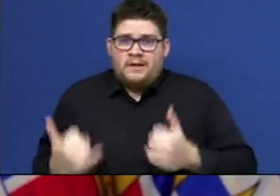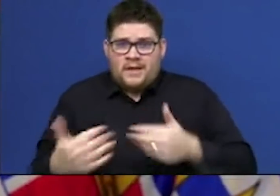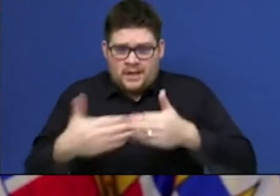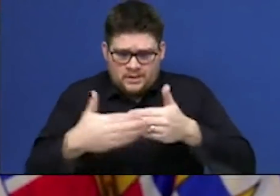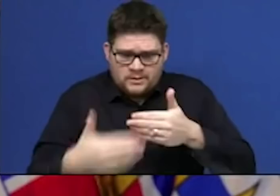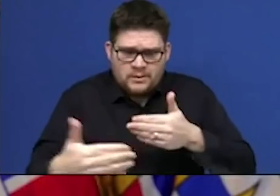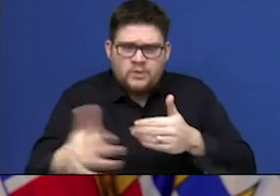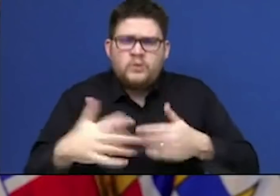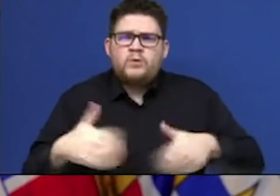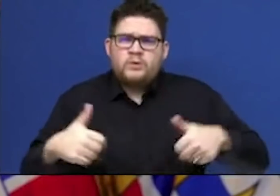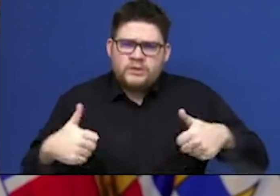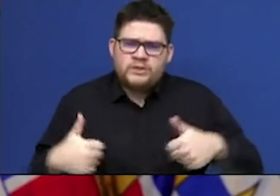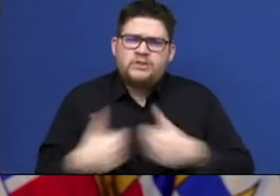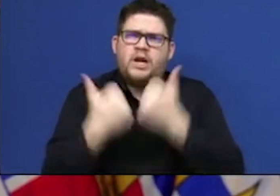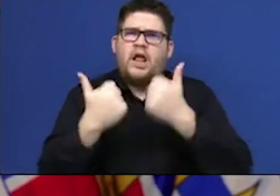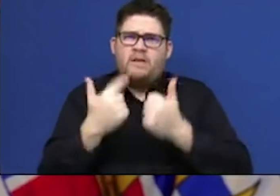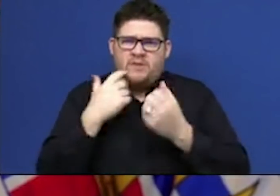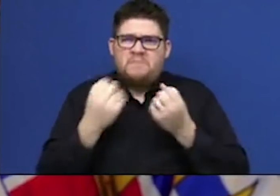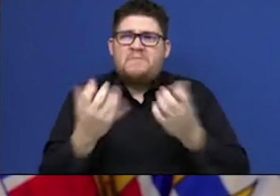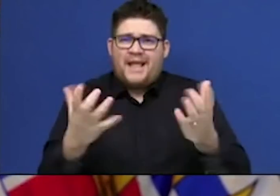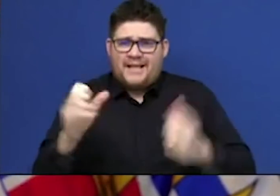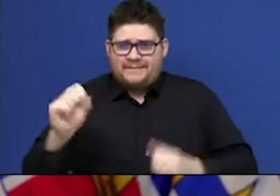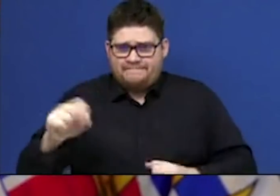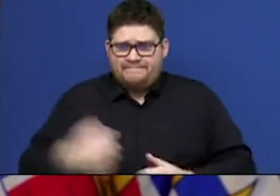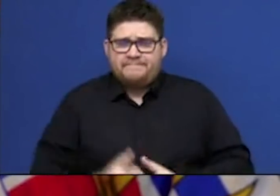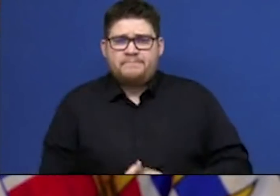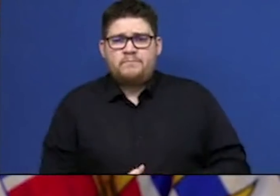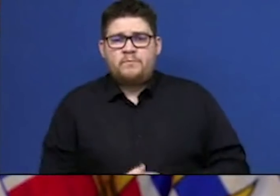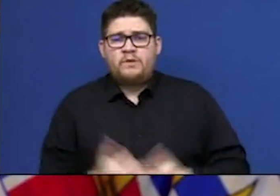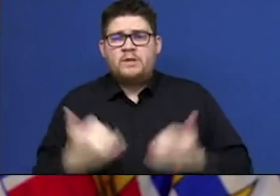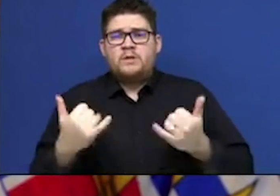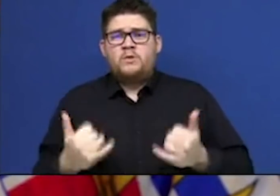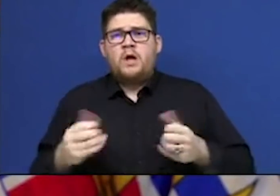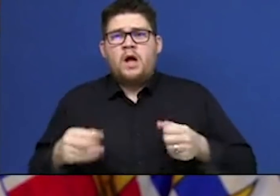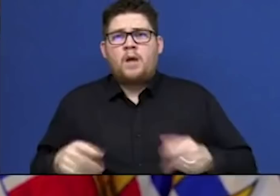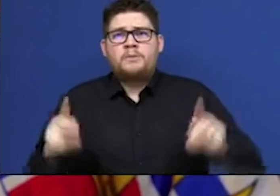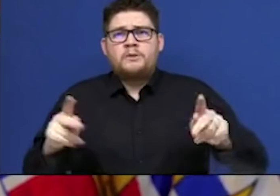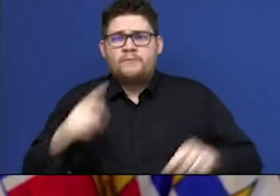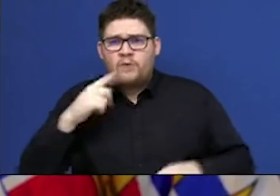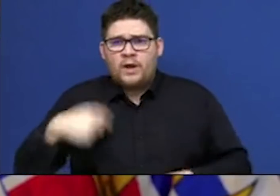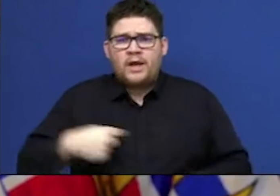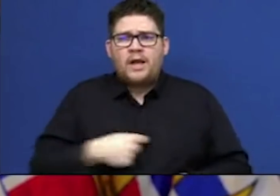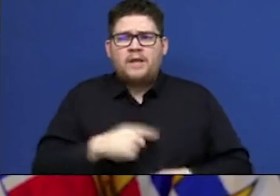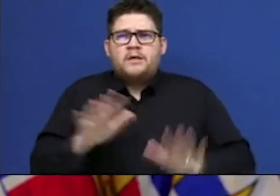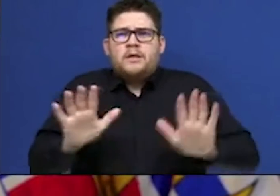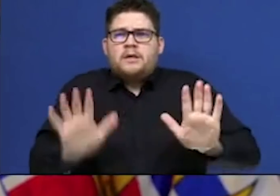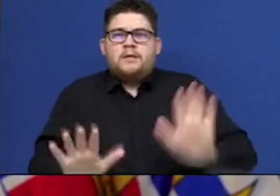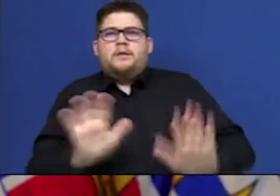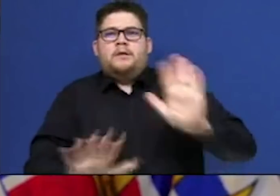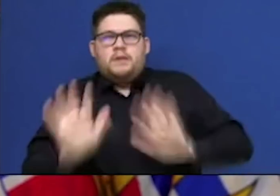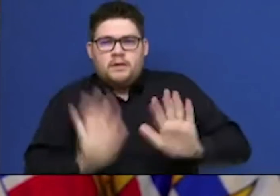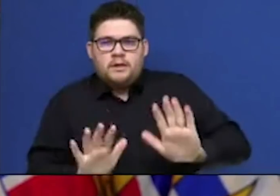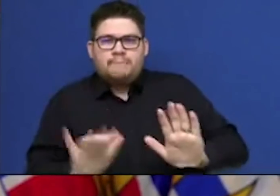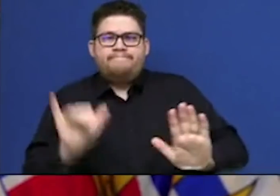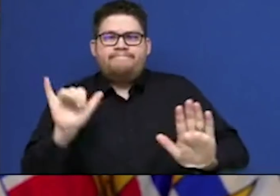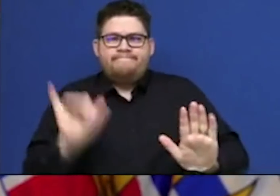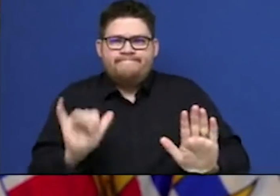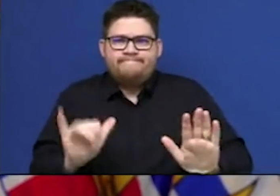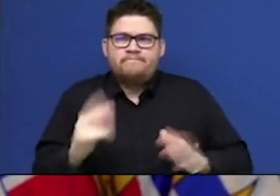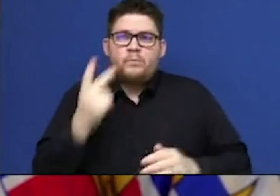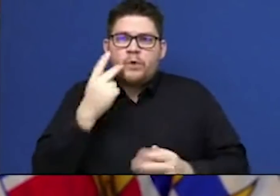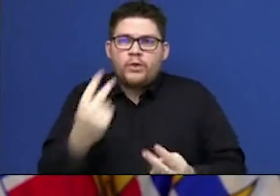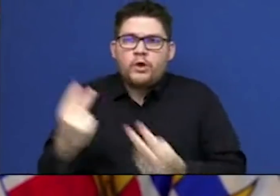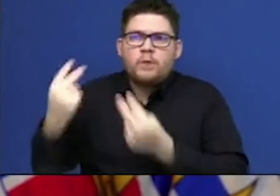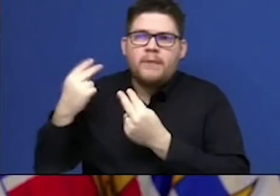be a day for us to reflect and to make some change. First off, we have a number